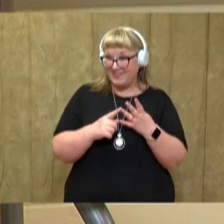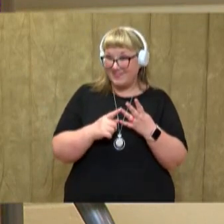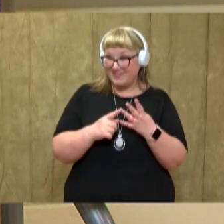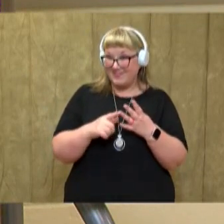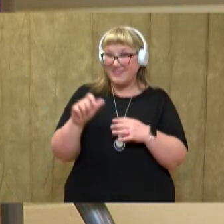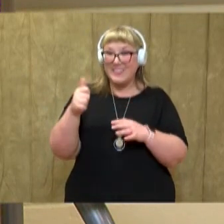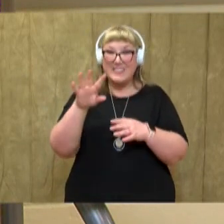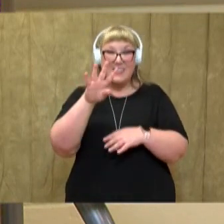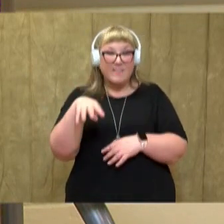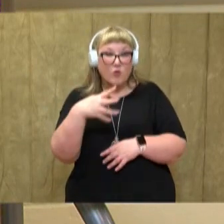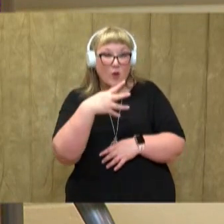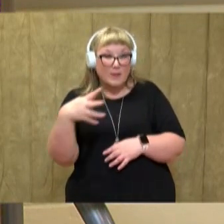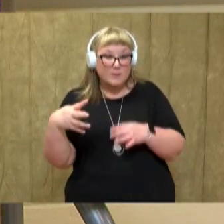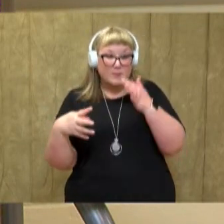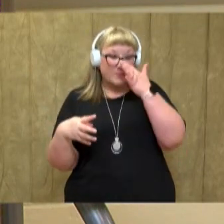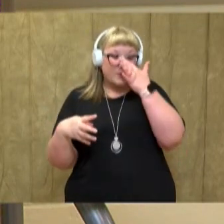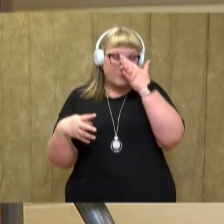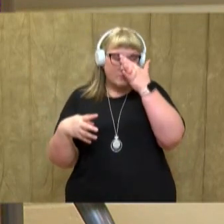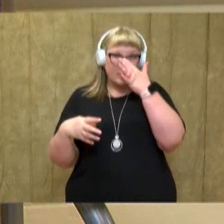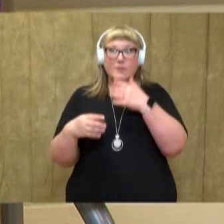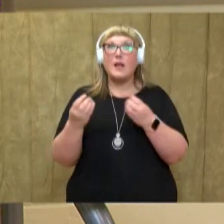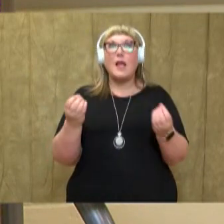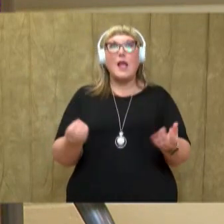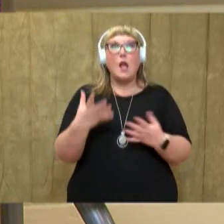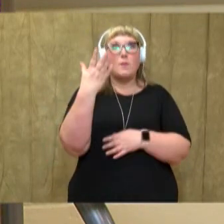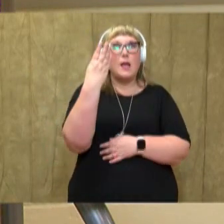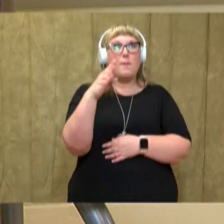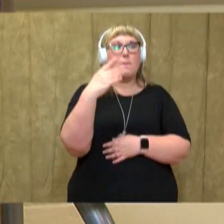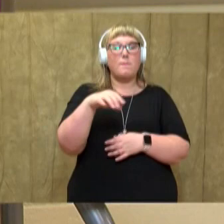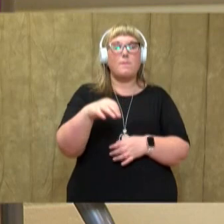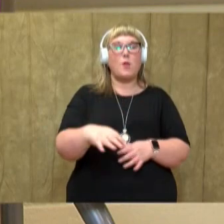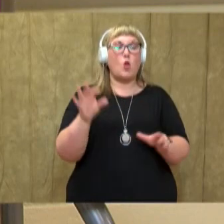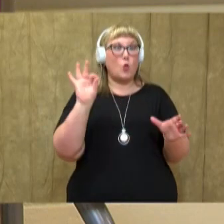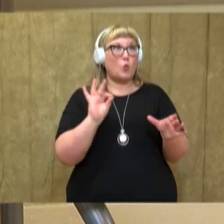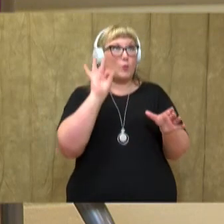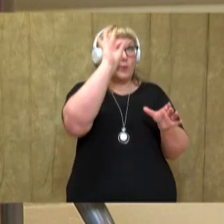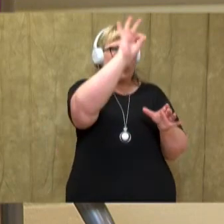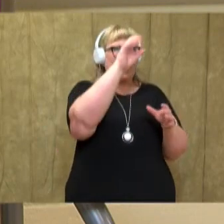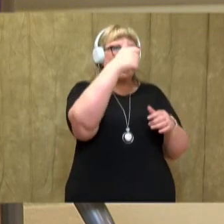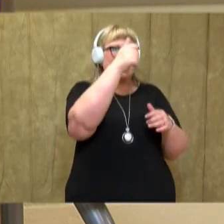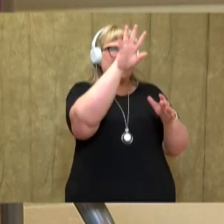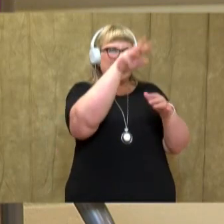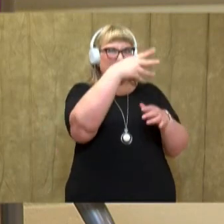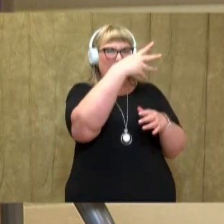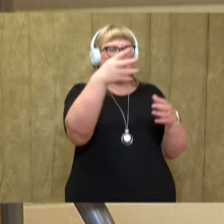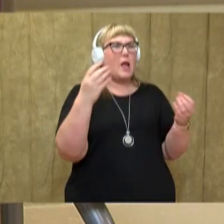using our tens frame. How many blue dots do I need to put in our tens frame?